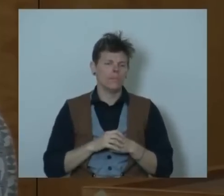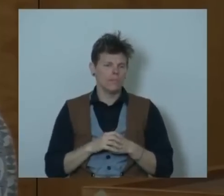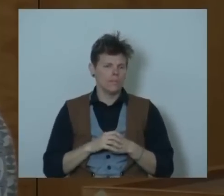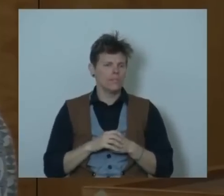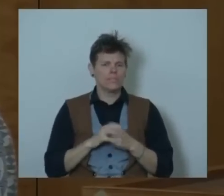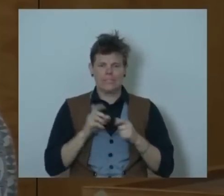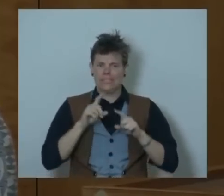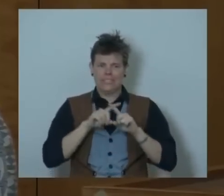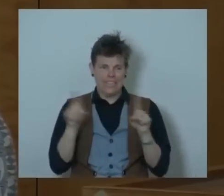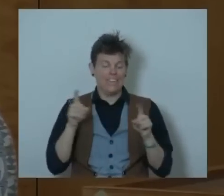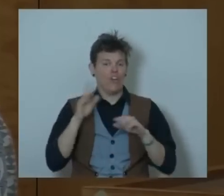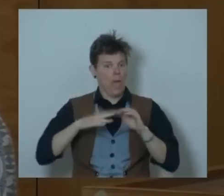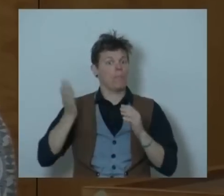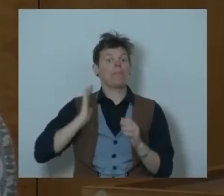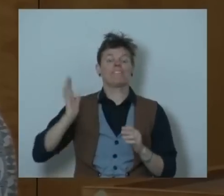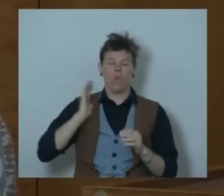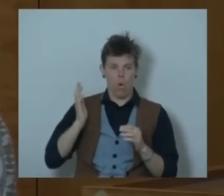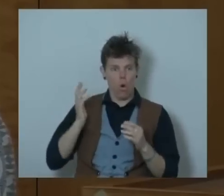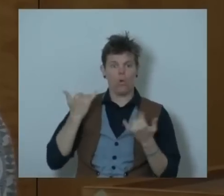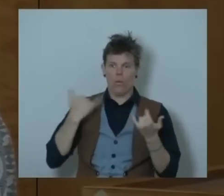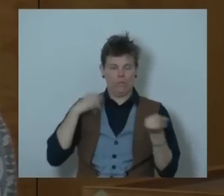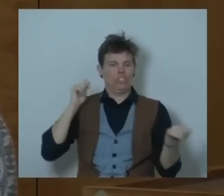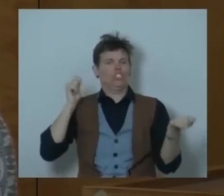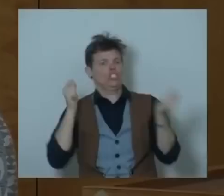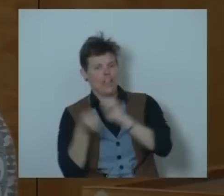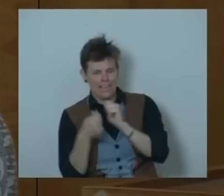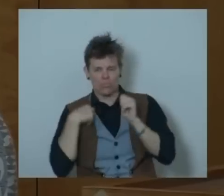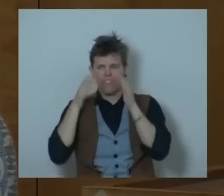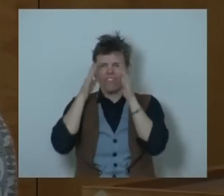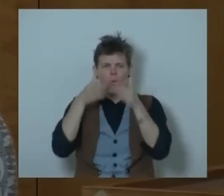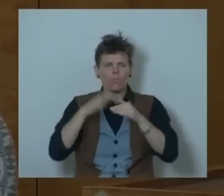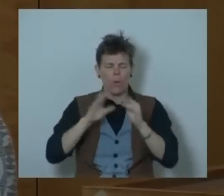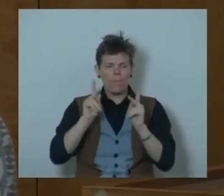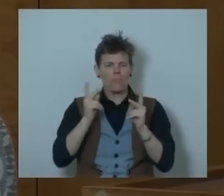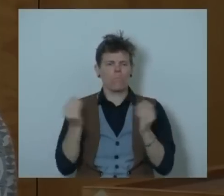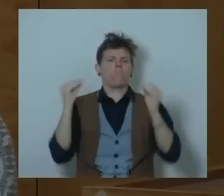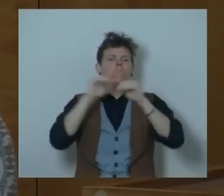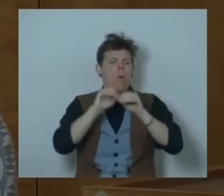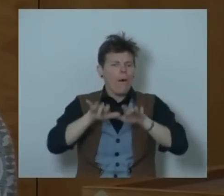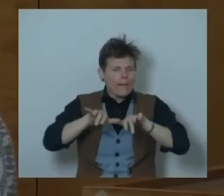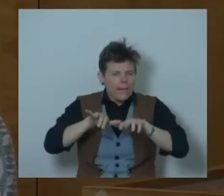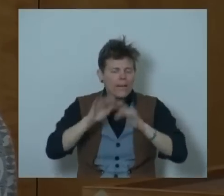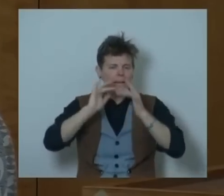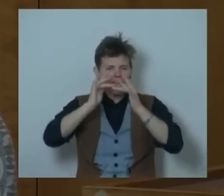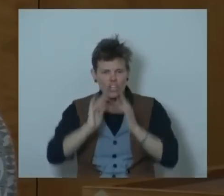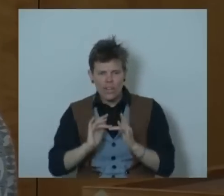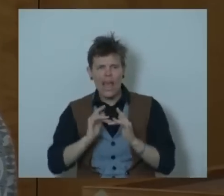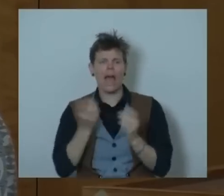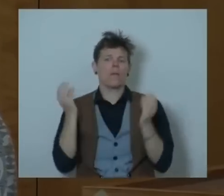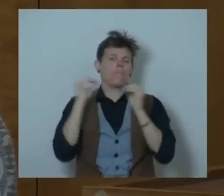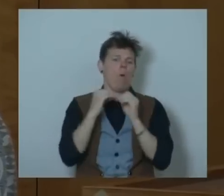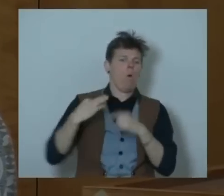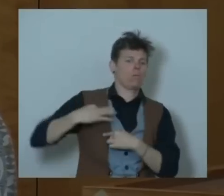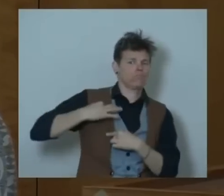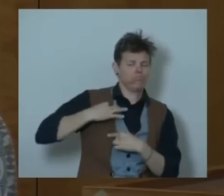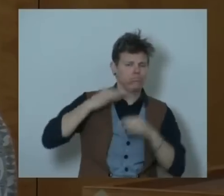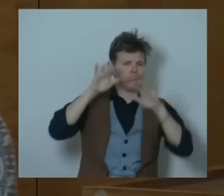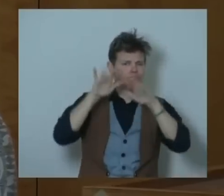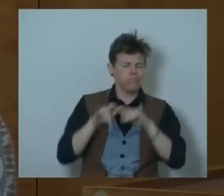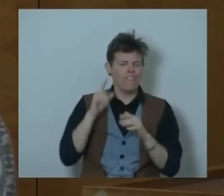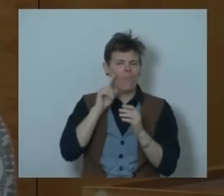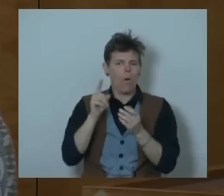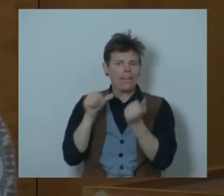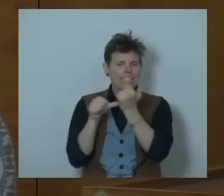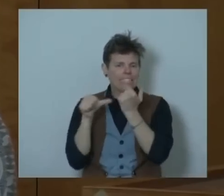routing people to the internet to apply for benefits, and seeing a real growth in satisfaction